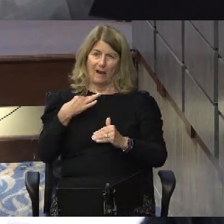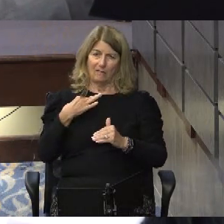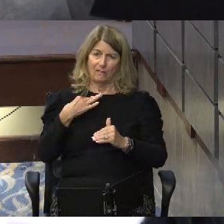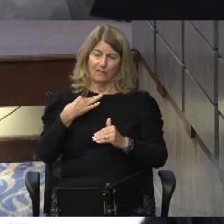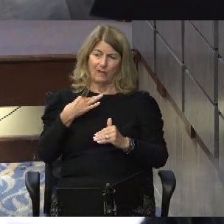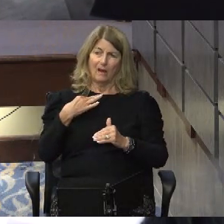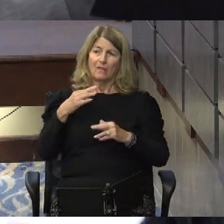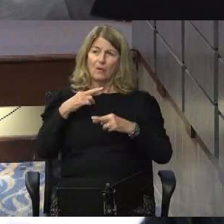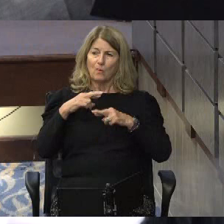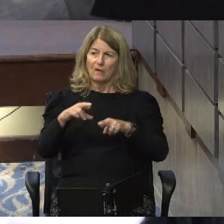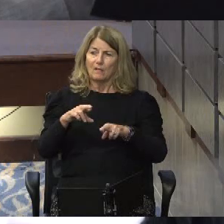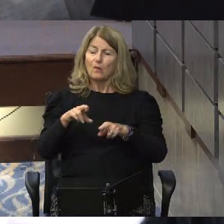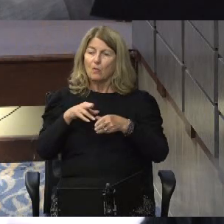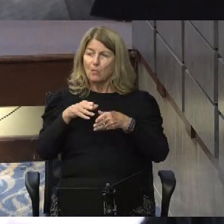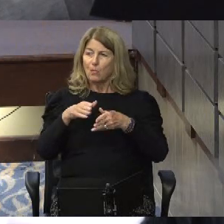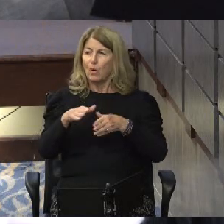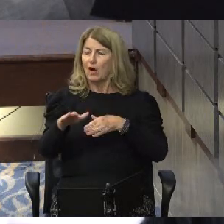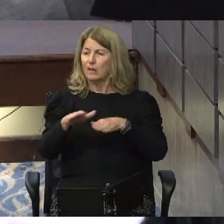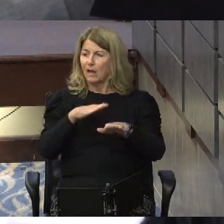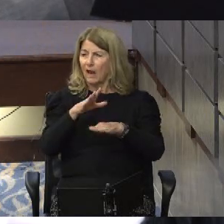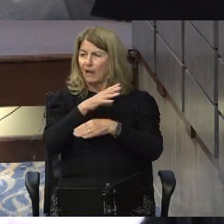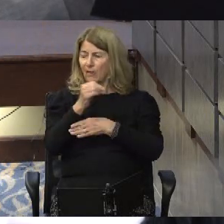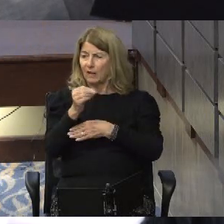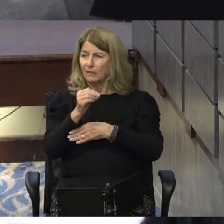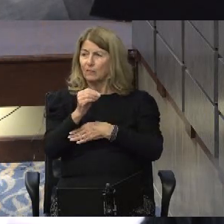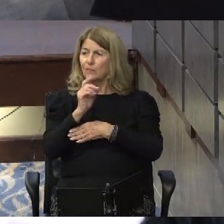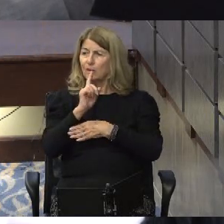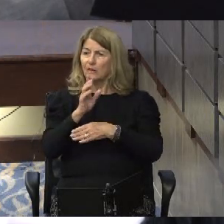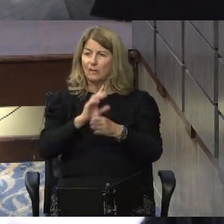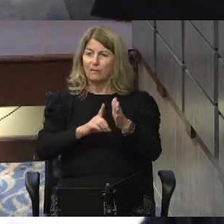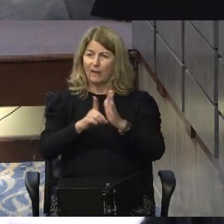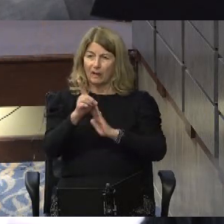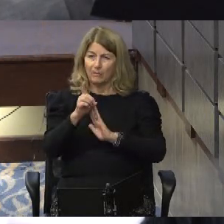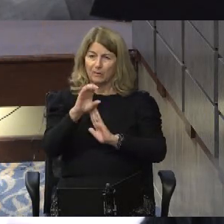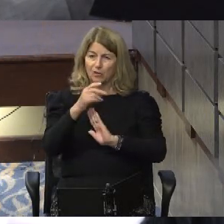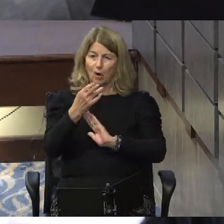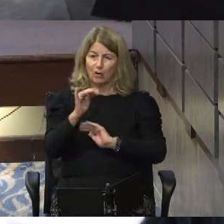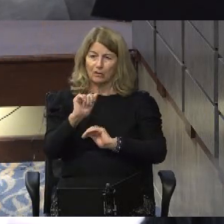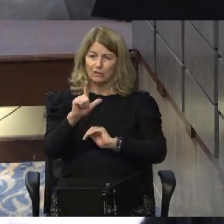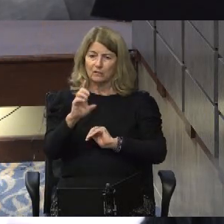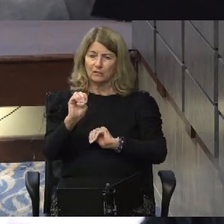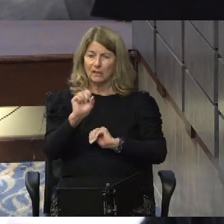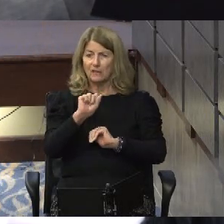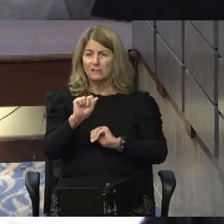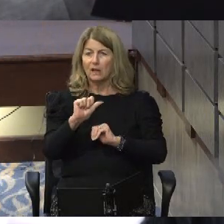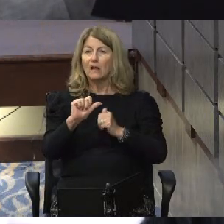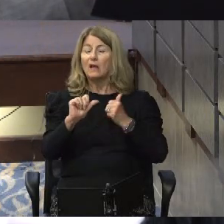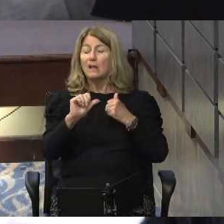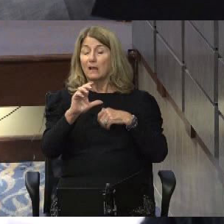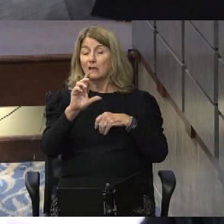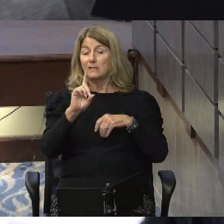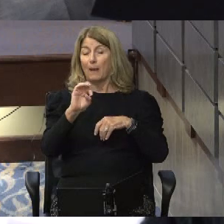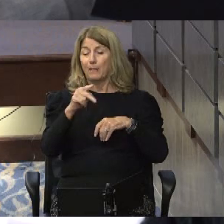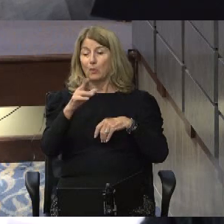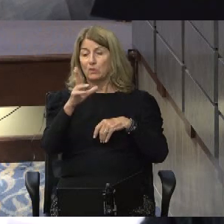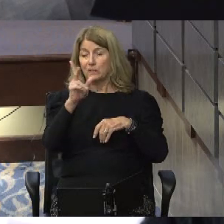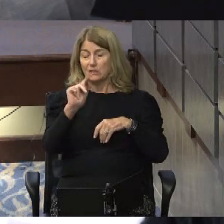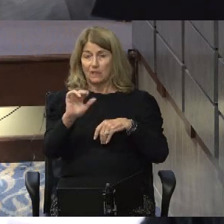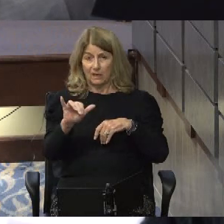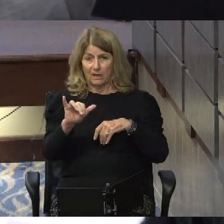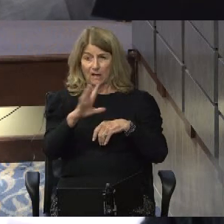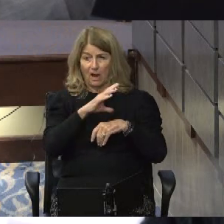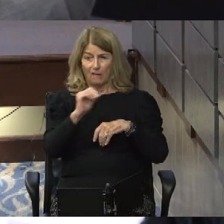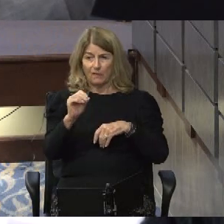and really the whole development. Charles Least, who's not here today, Charles is the Deputy Director of Utilities, but he's also been kind of